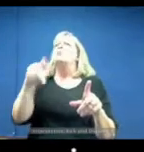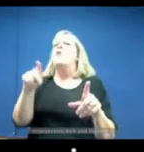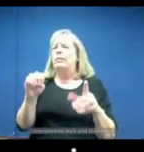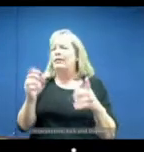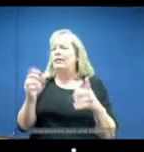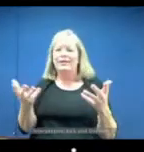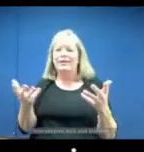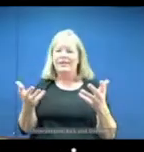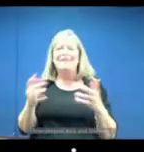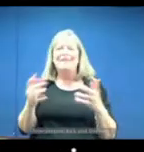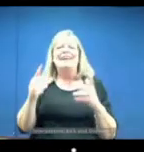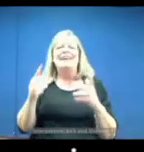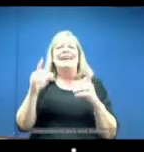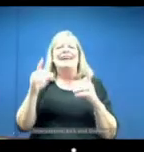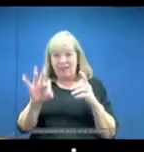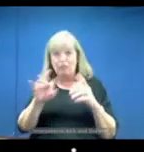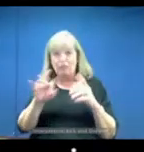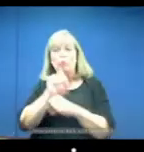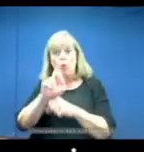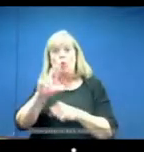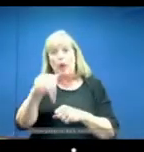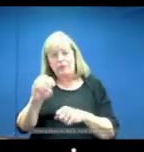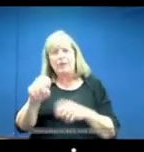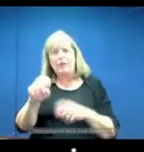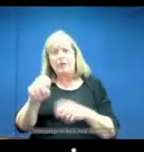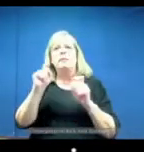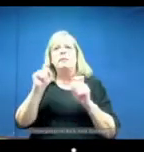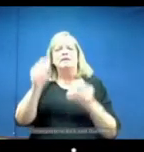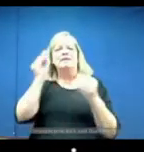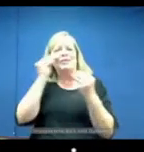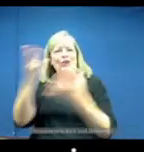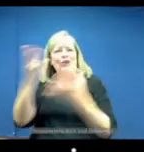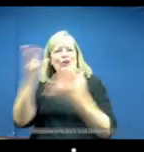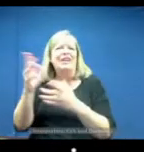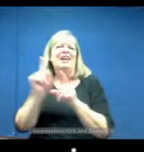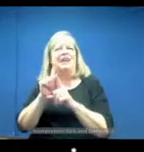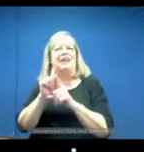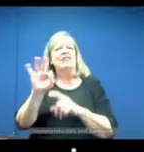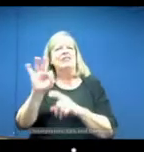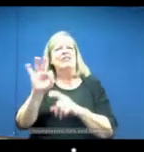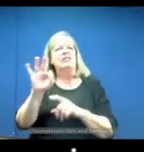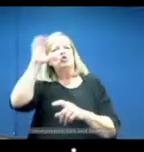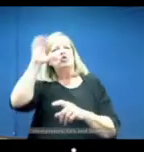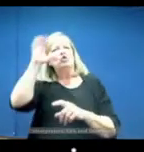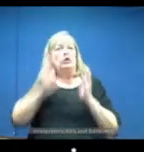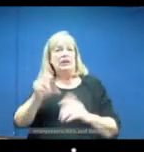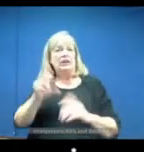it needs to be reported as if it were stranger rape, but in a little bit shorter period of time.